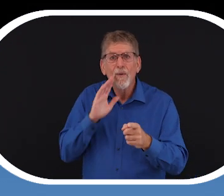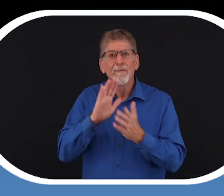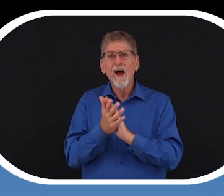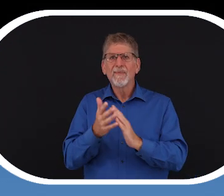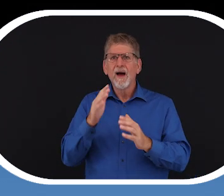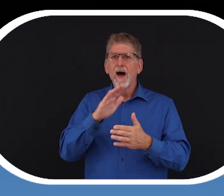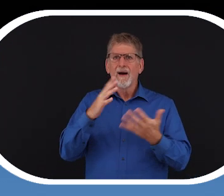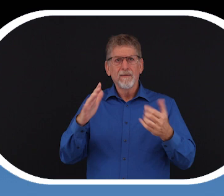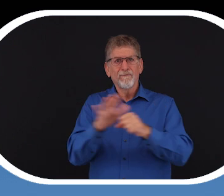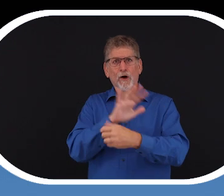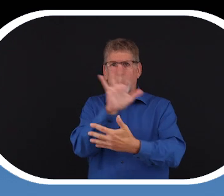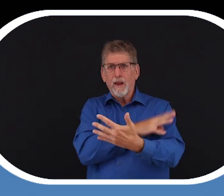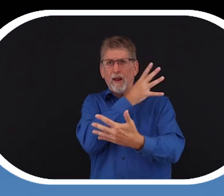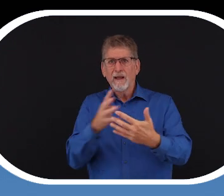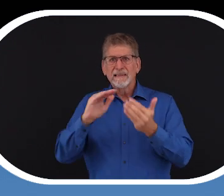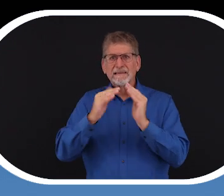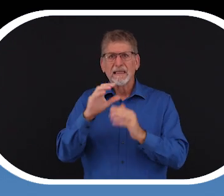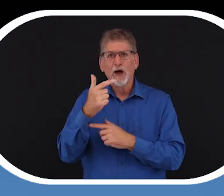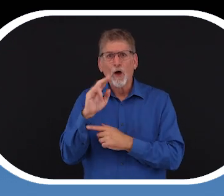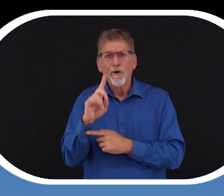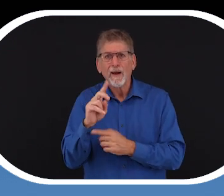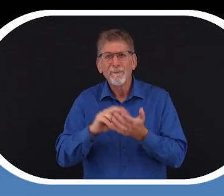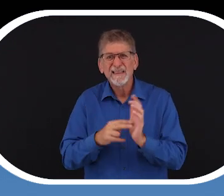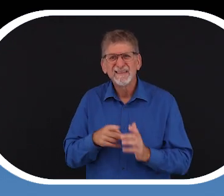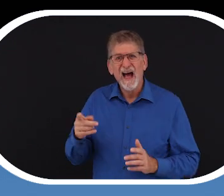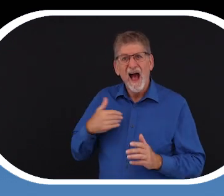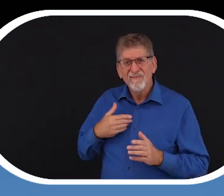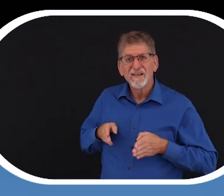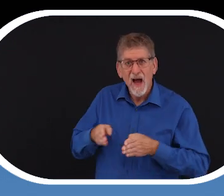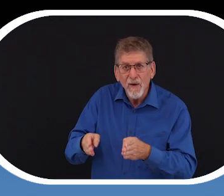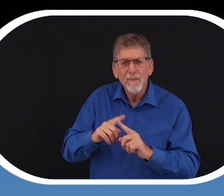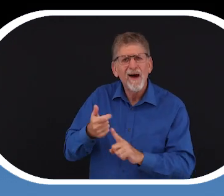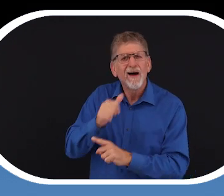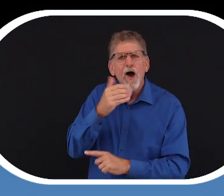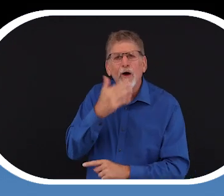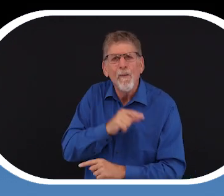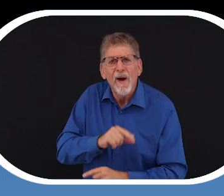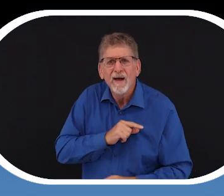complete city grid, which means that where there are sidewalks, they're not in good quality.